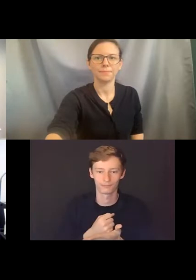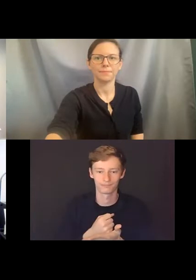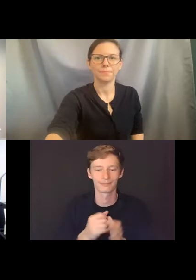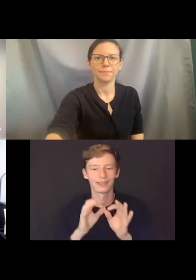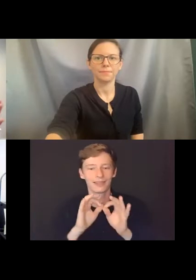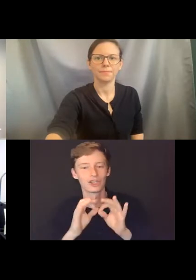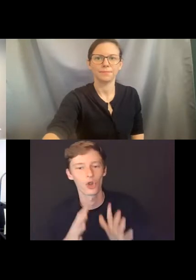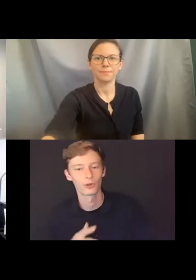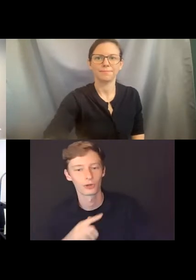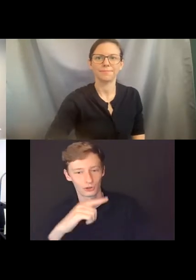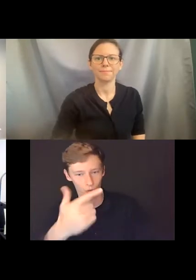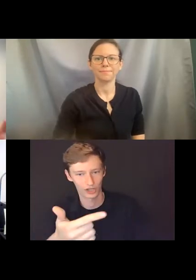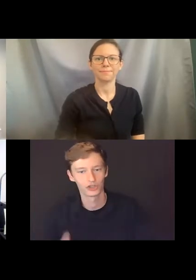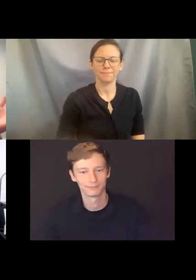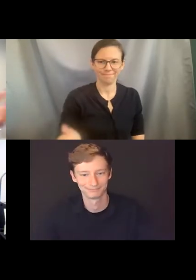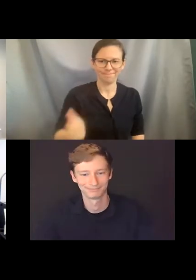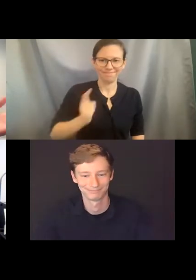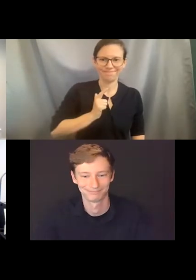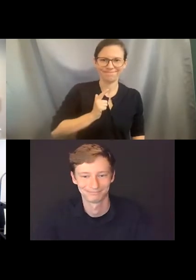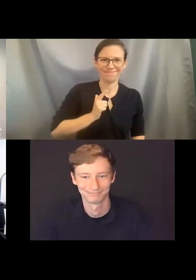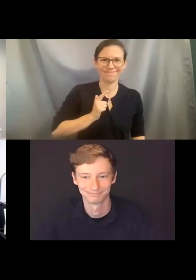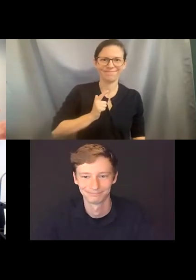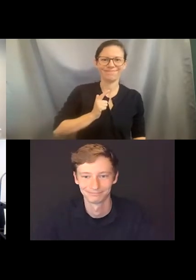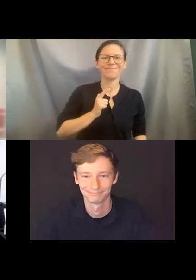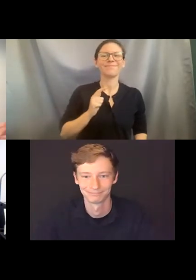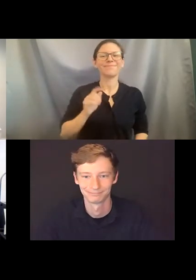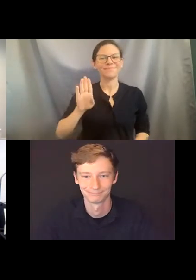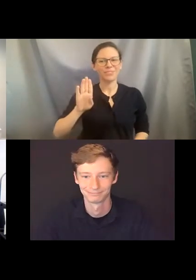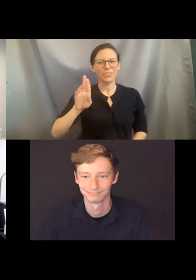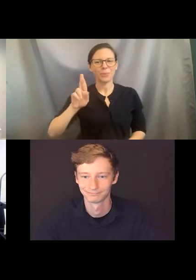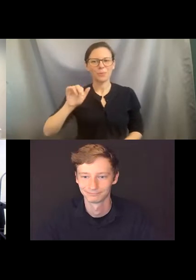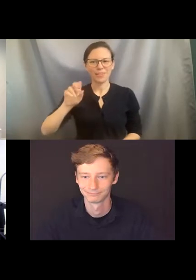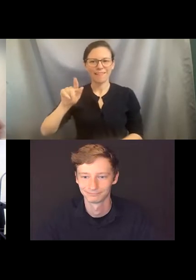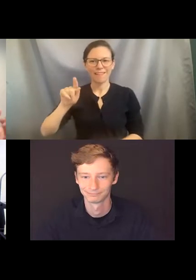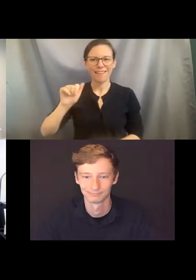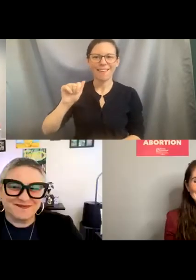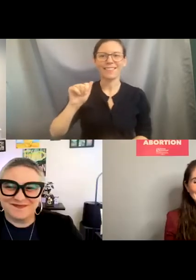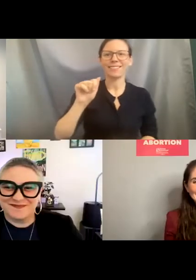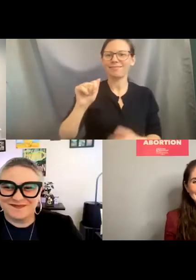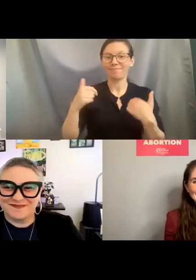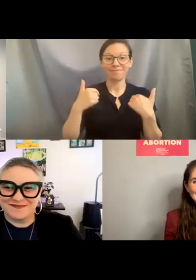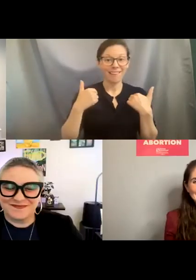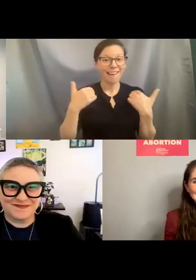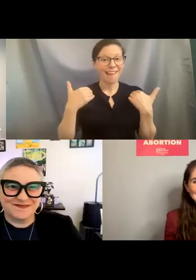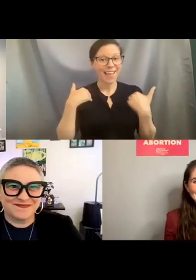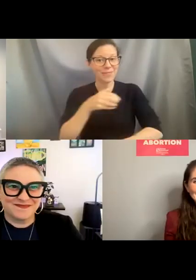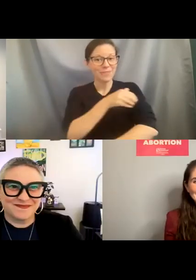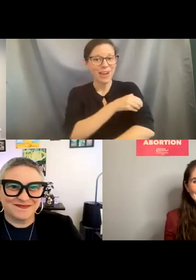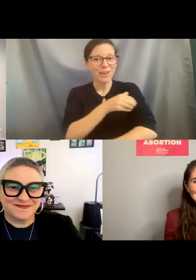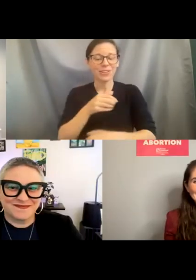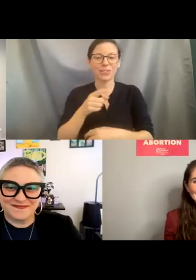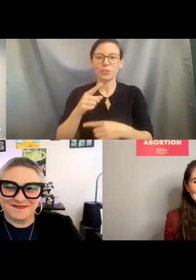Yeah, I have the power to unmute. So I'm just going to clap that. Like everything so far,